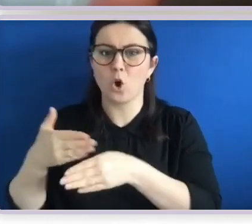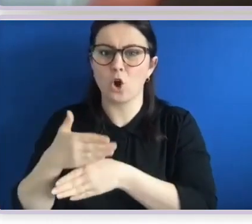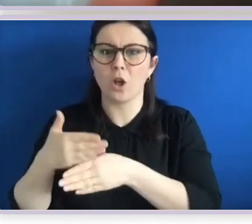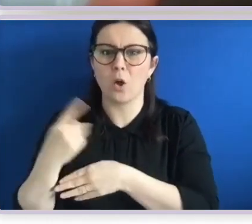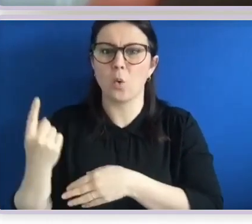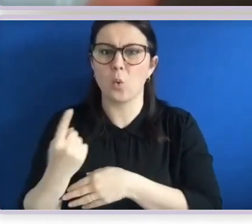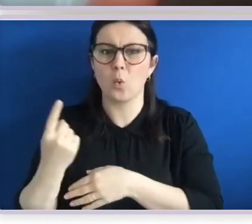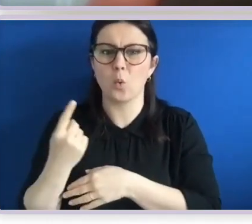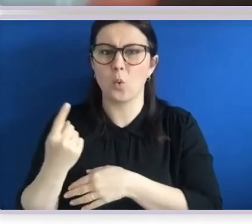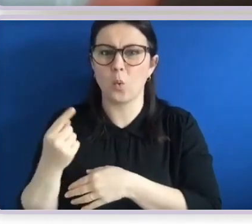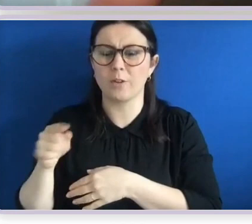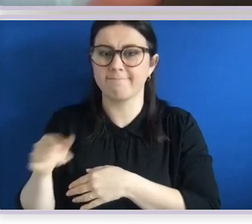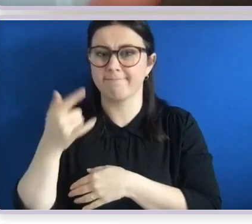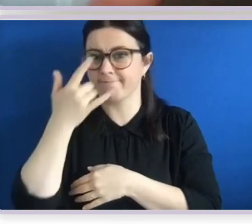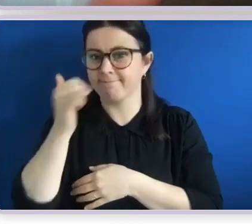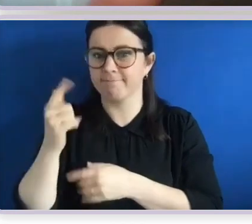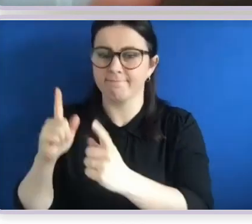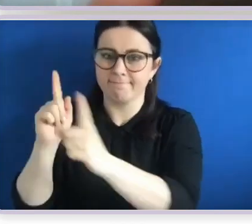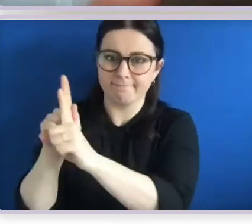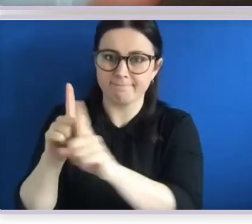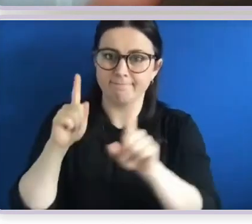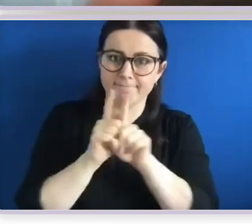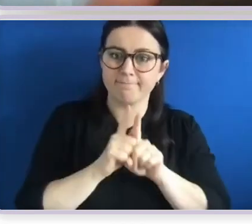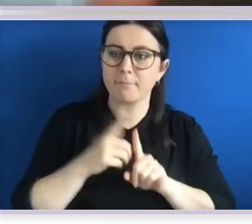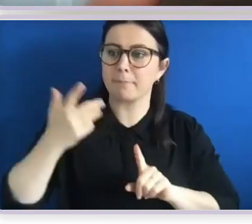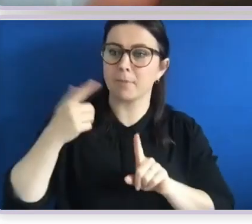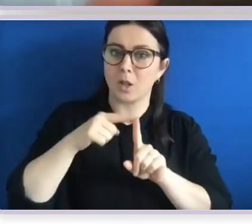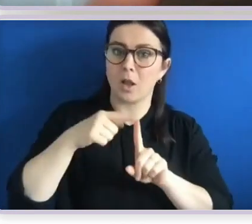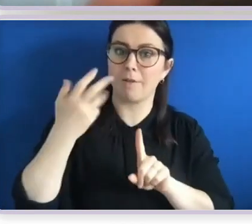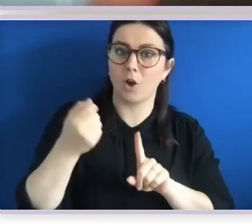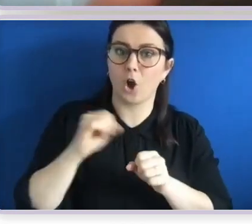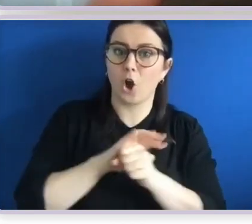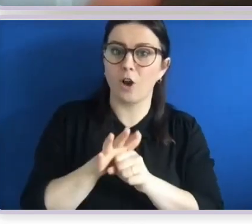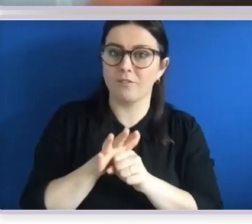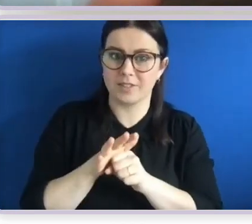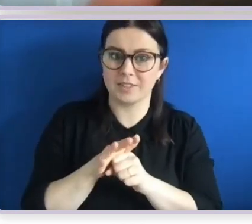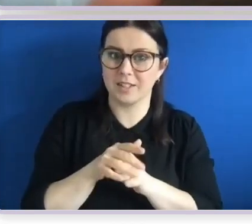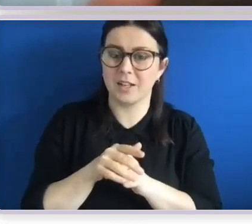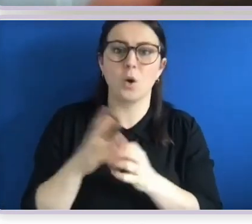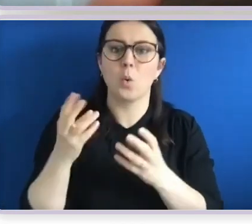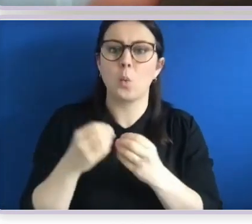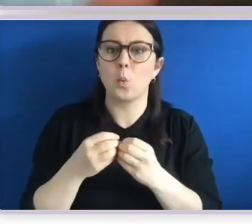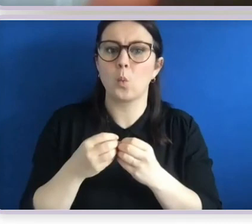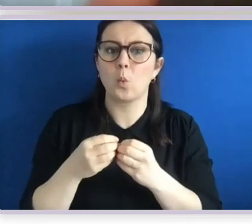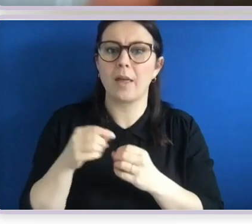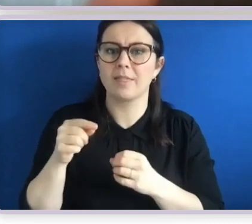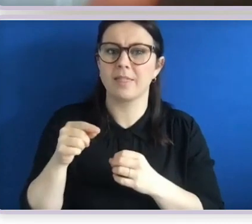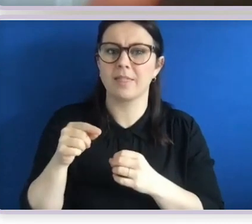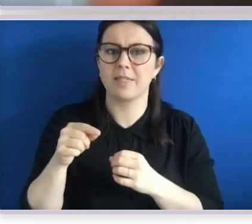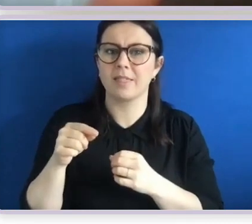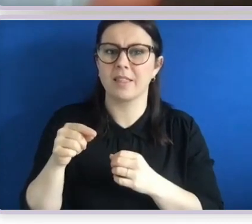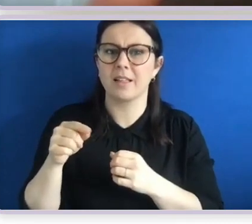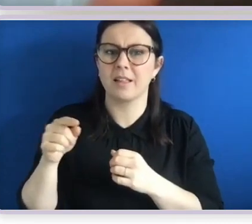close contacts of positive cases, and they're not being they're often being insufficient workers in different settings. It was